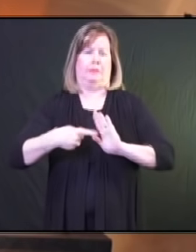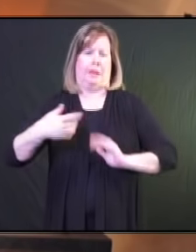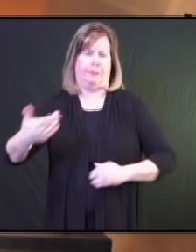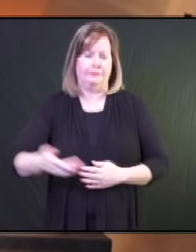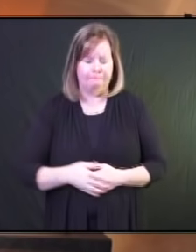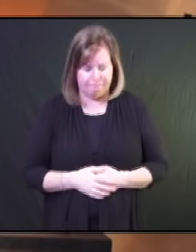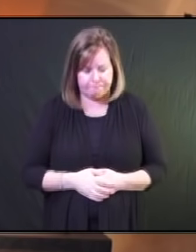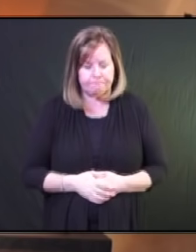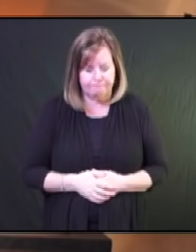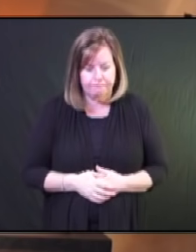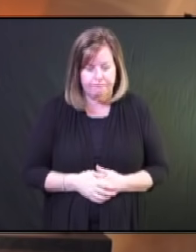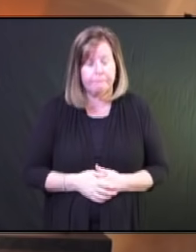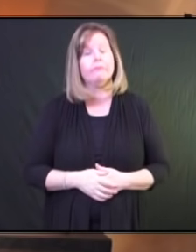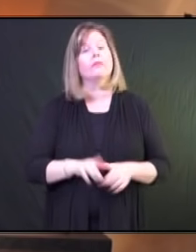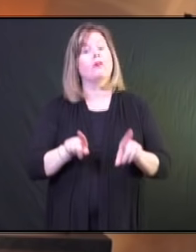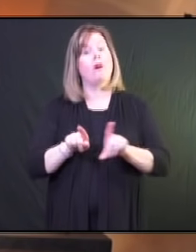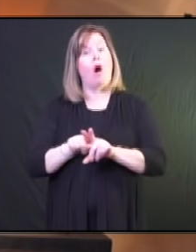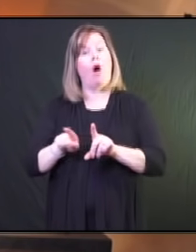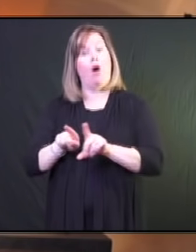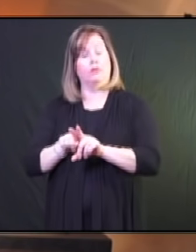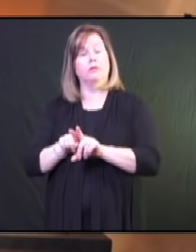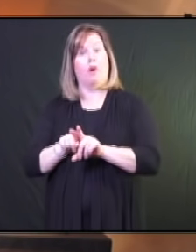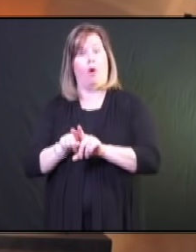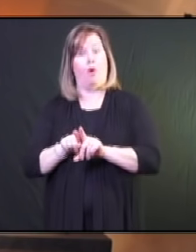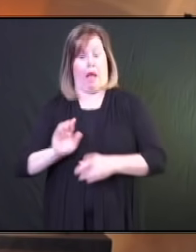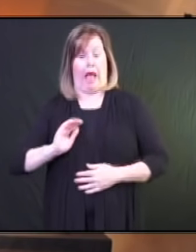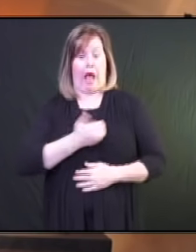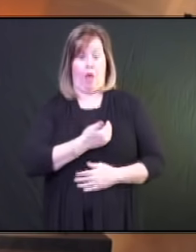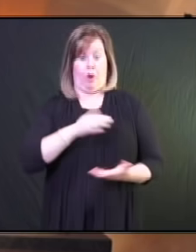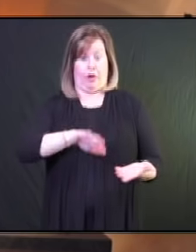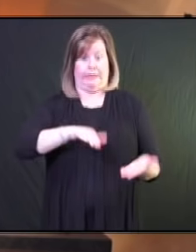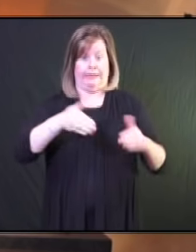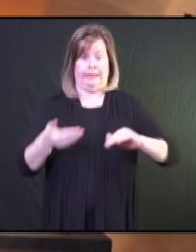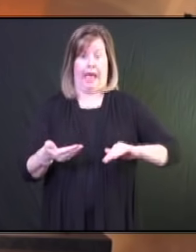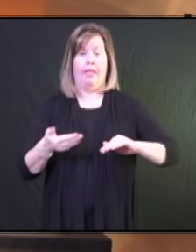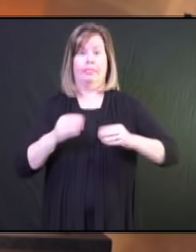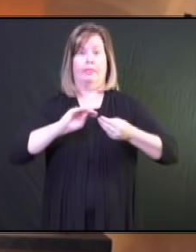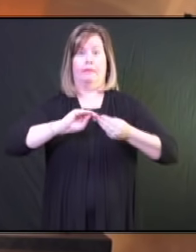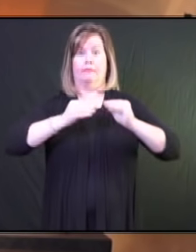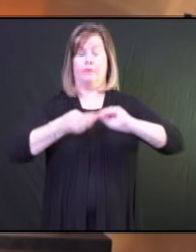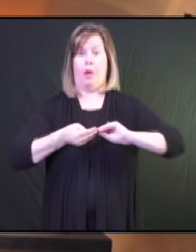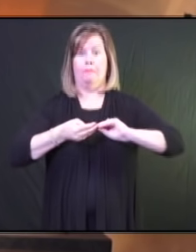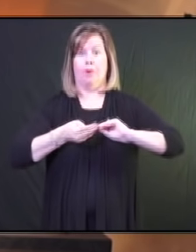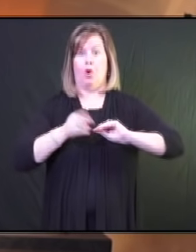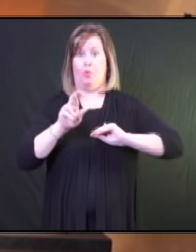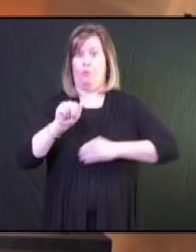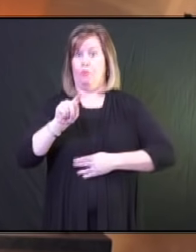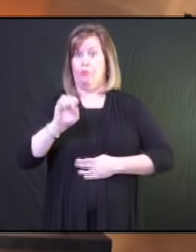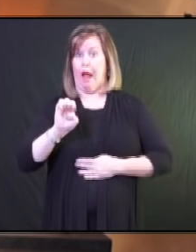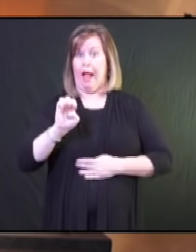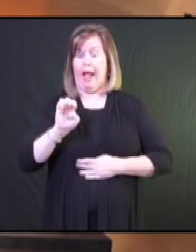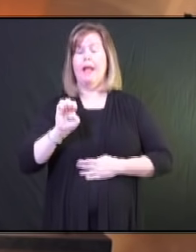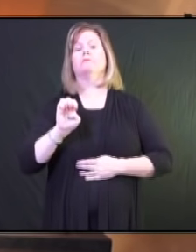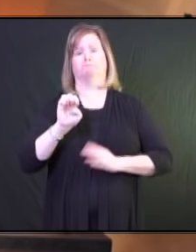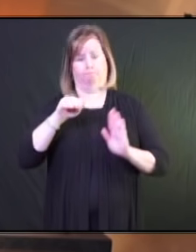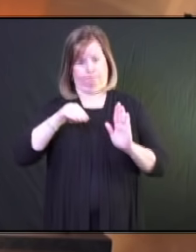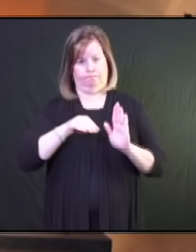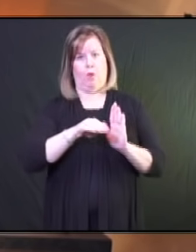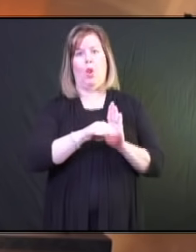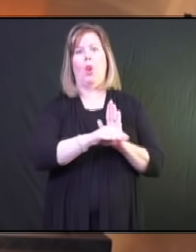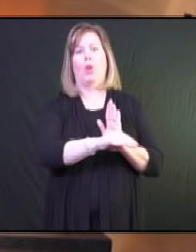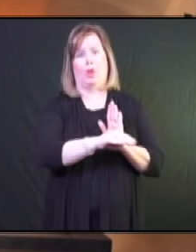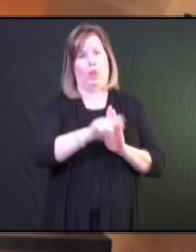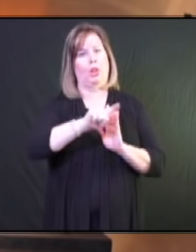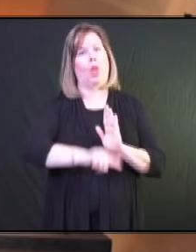also that our death rate, our numbers of dead have fortunately stayed relatively low.